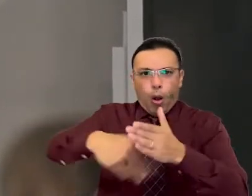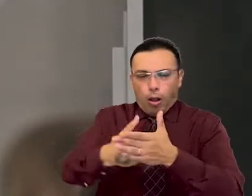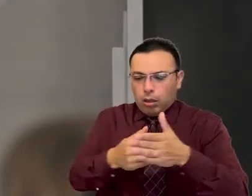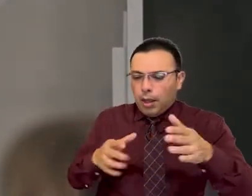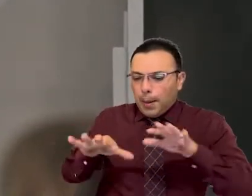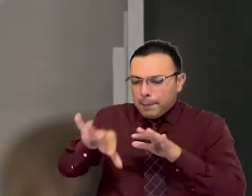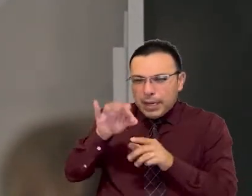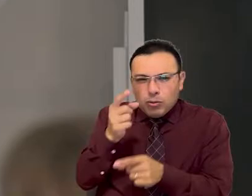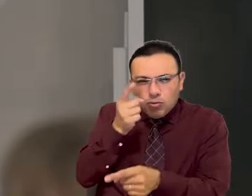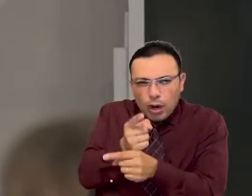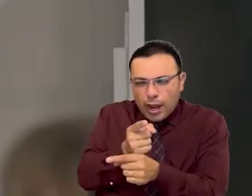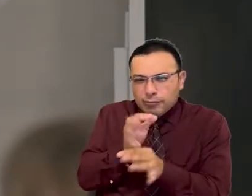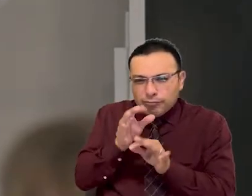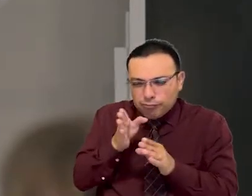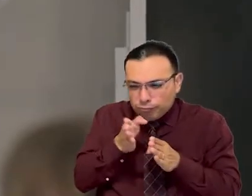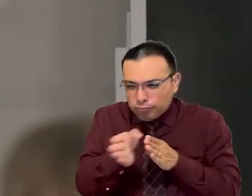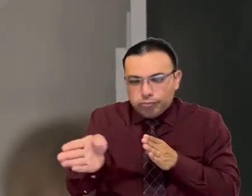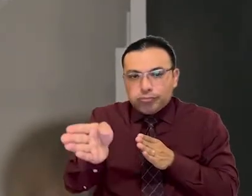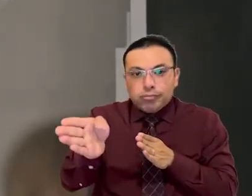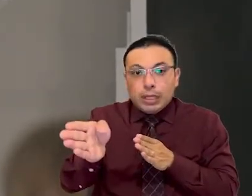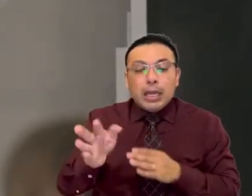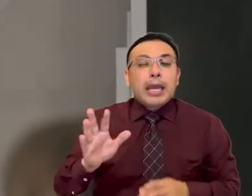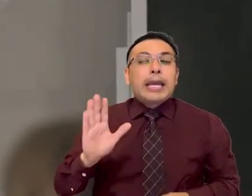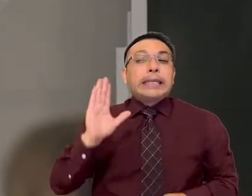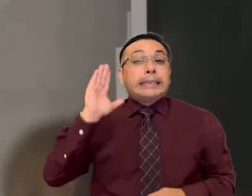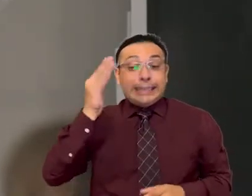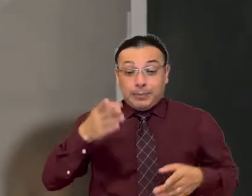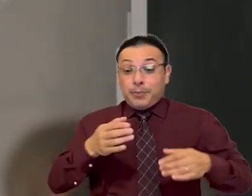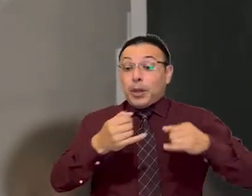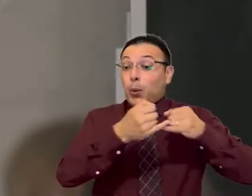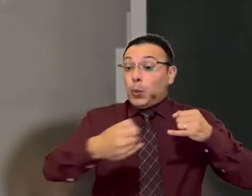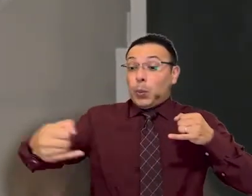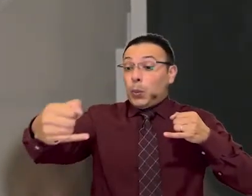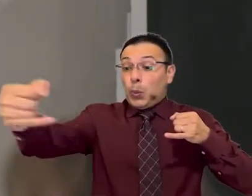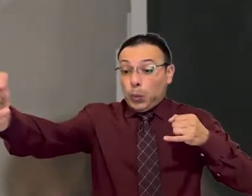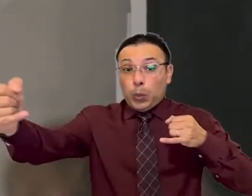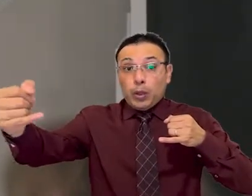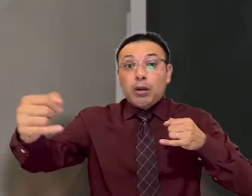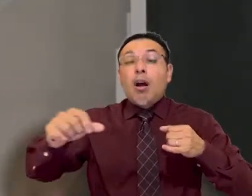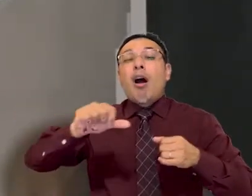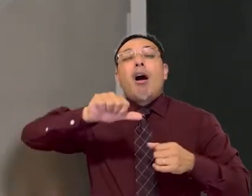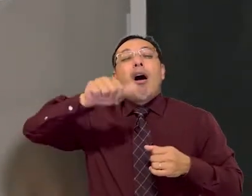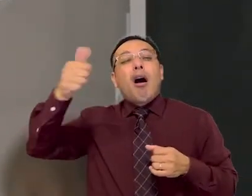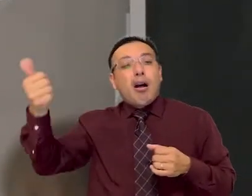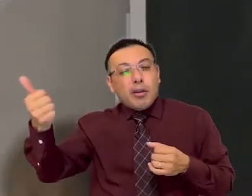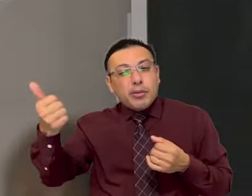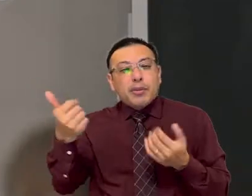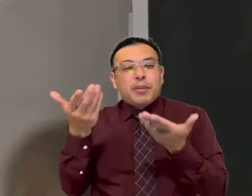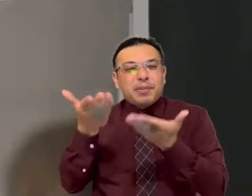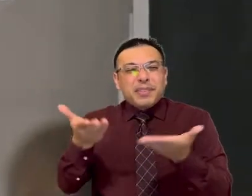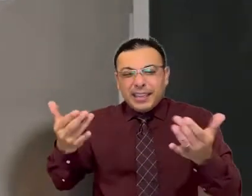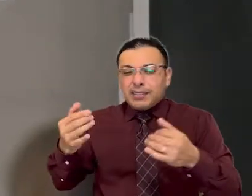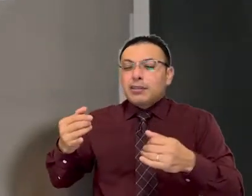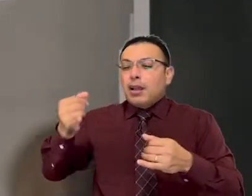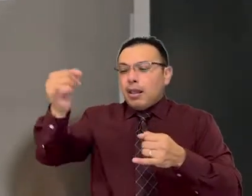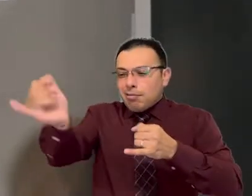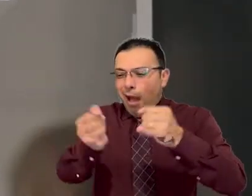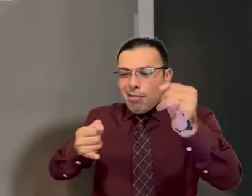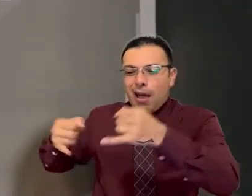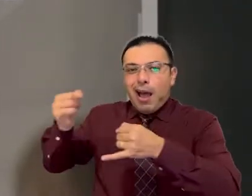or so anticipated crossings based on the assets that are currently installed or will be installed by the time our project